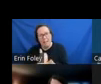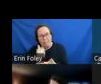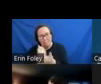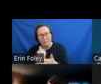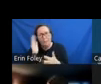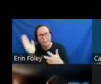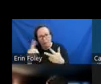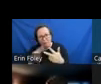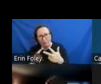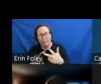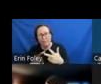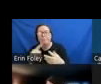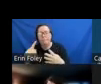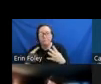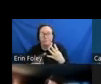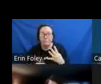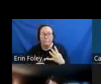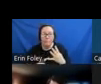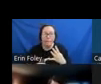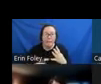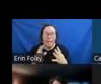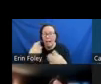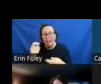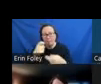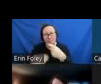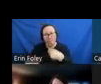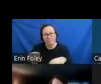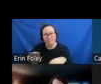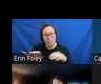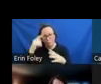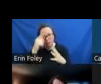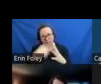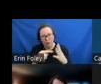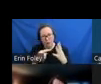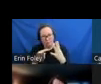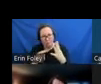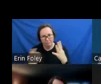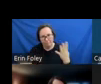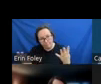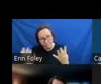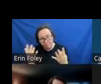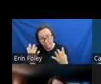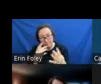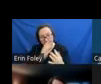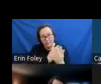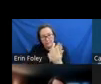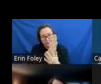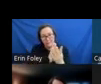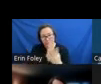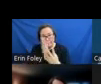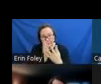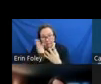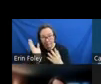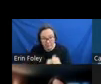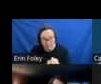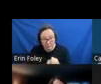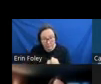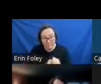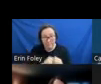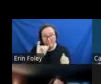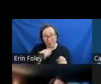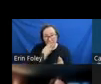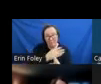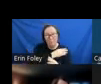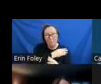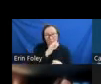turn 18, you can start to get the individual on appropriate housing waiting lists. You can't do that before